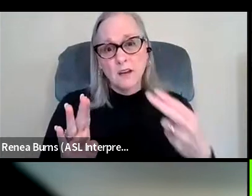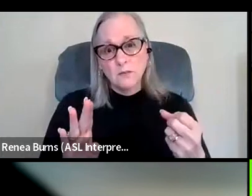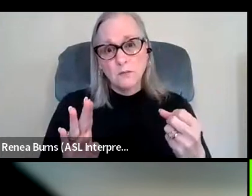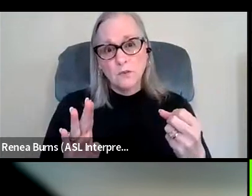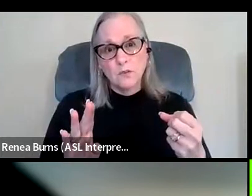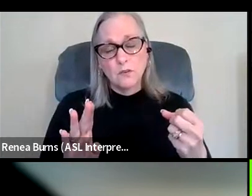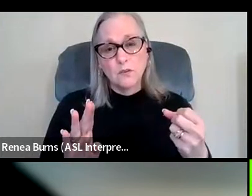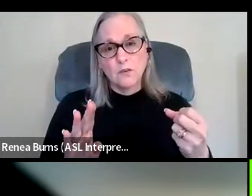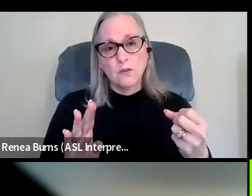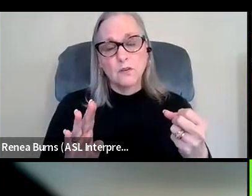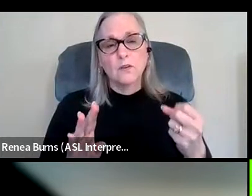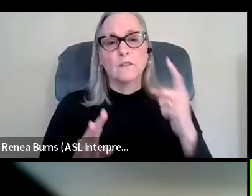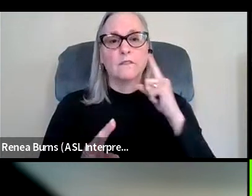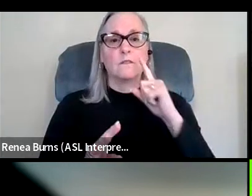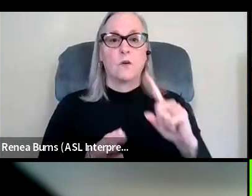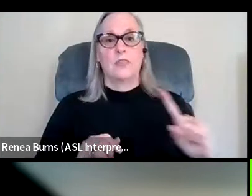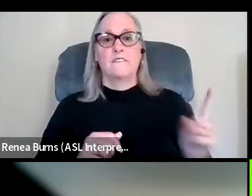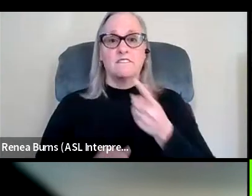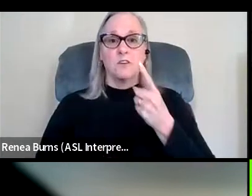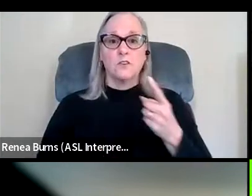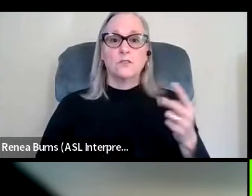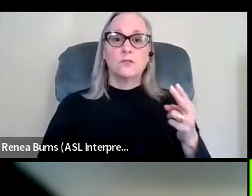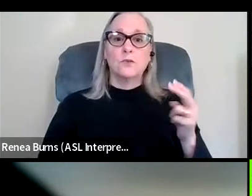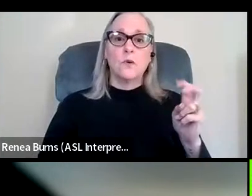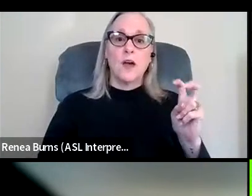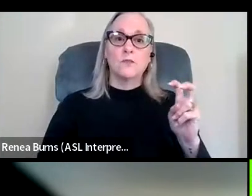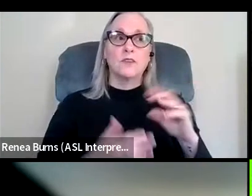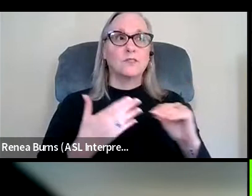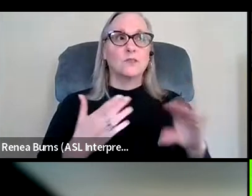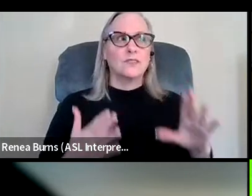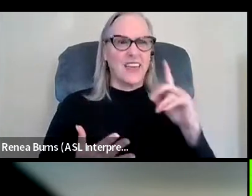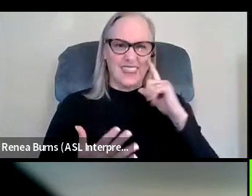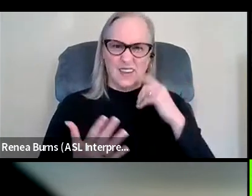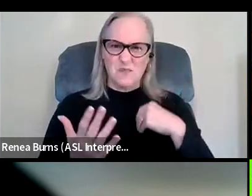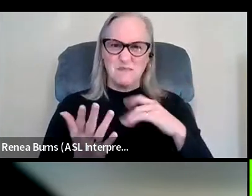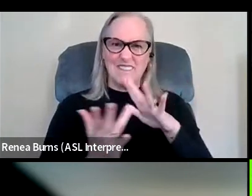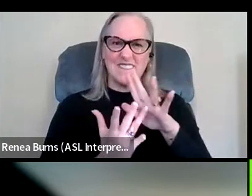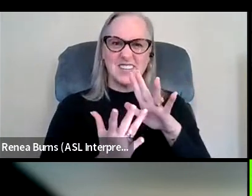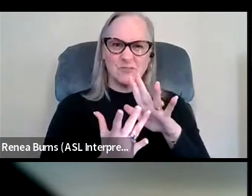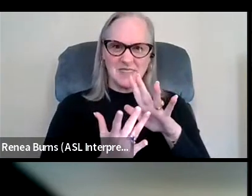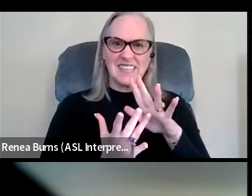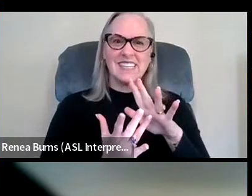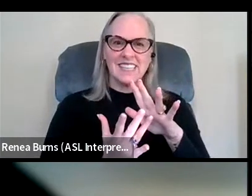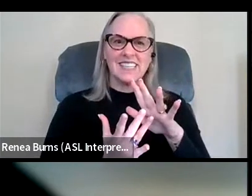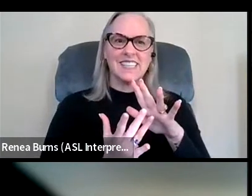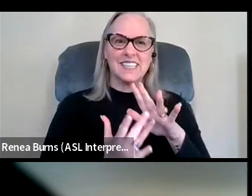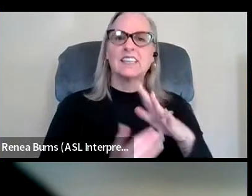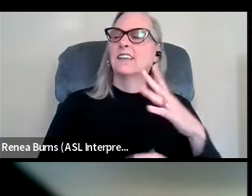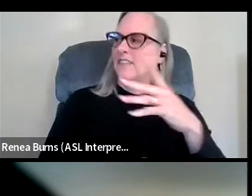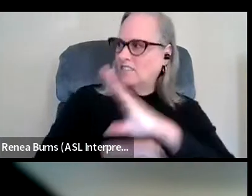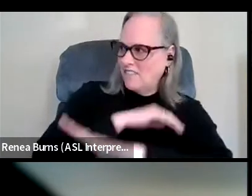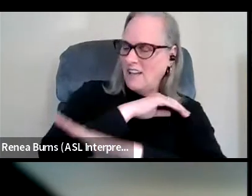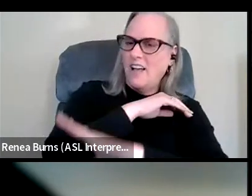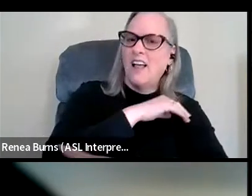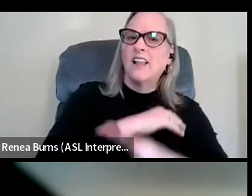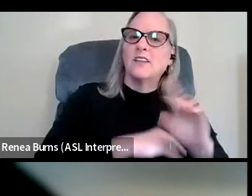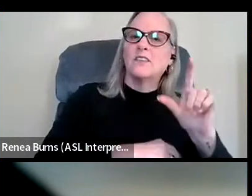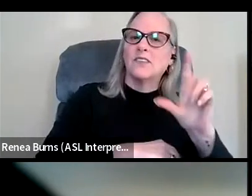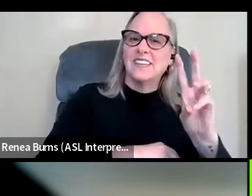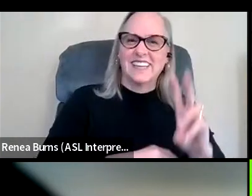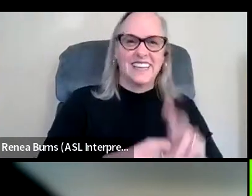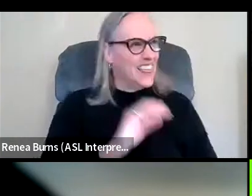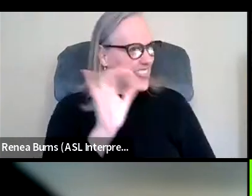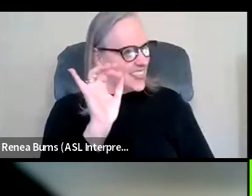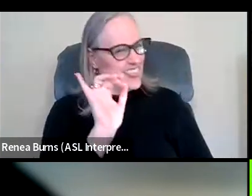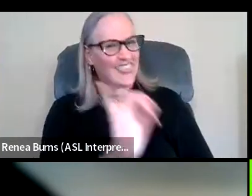first 200 students, which would be ninth grade or freshman year. Yeah, fall 26. That's